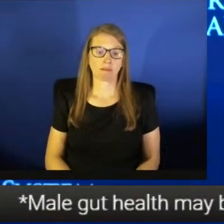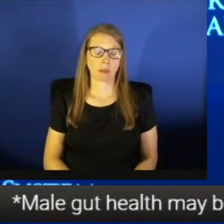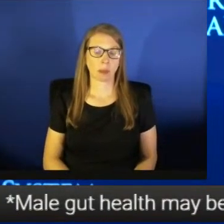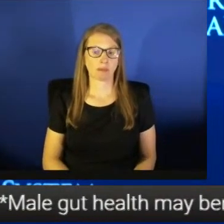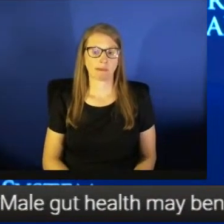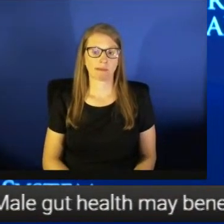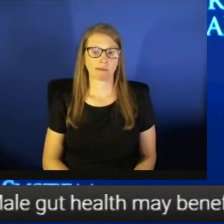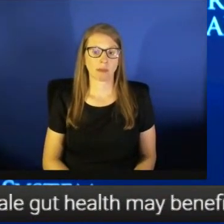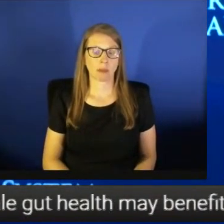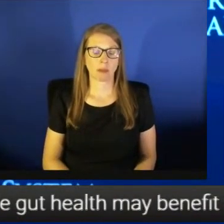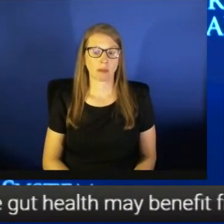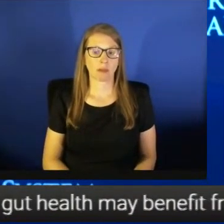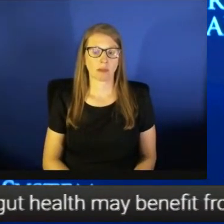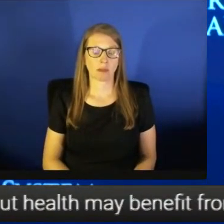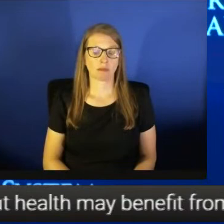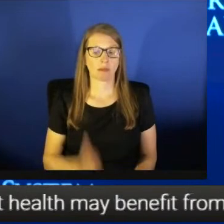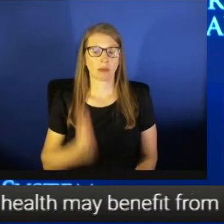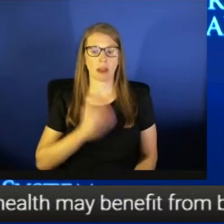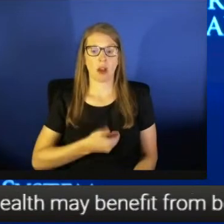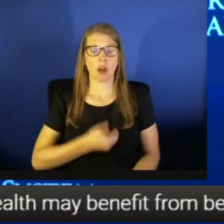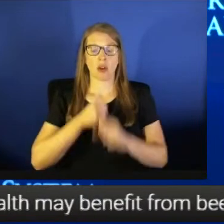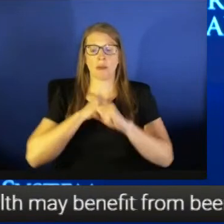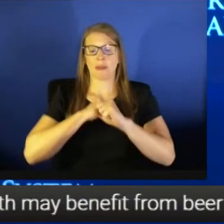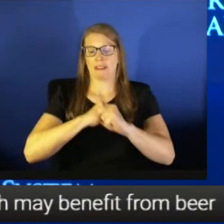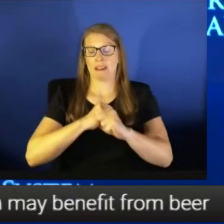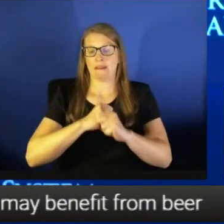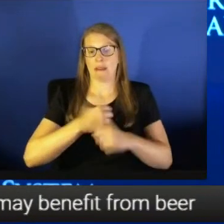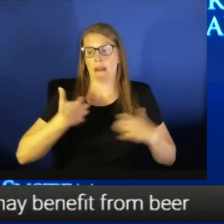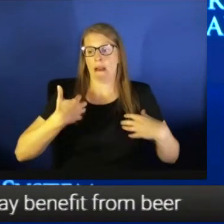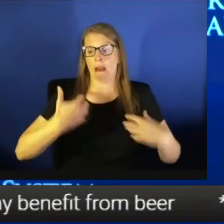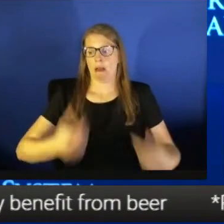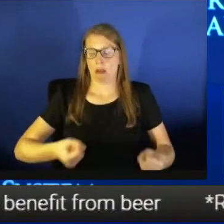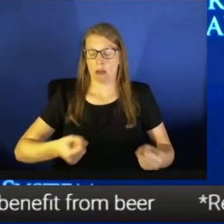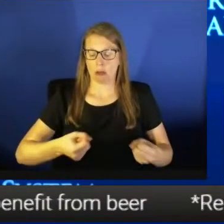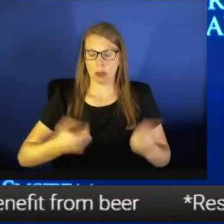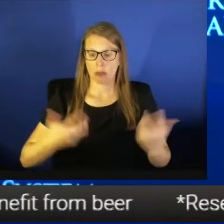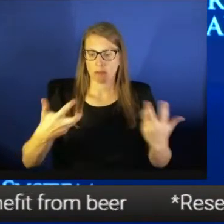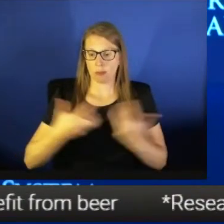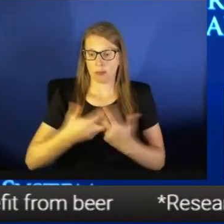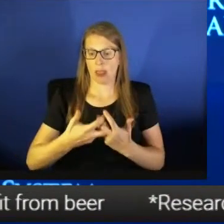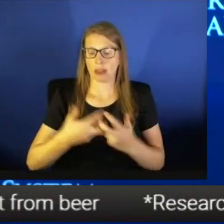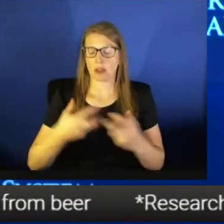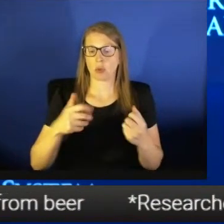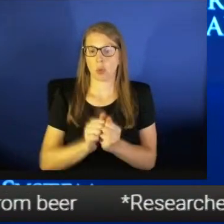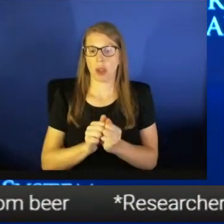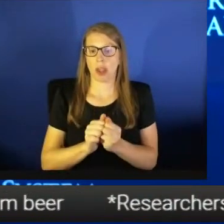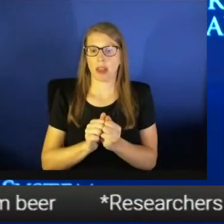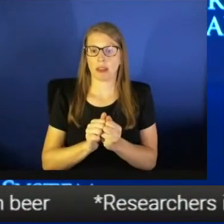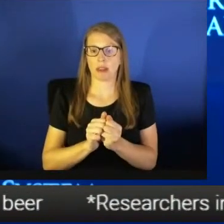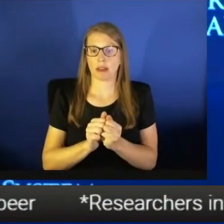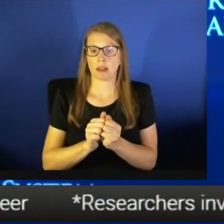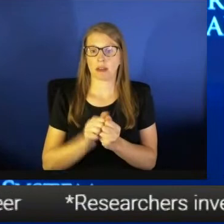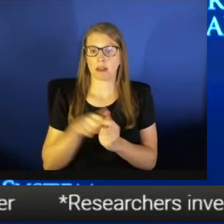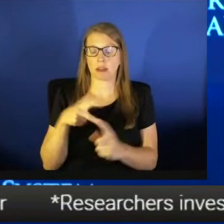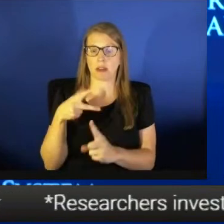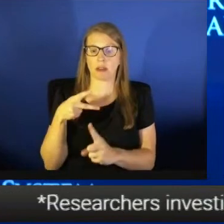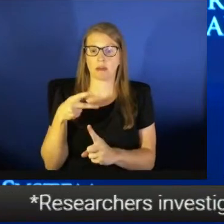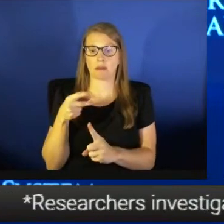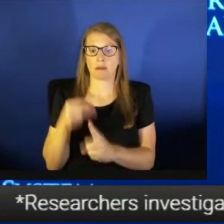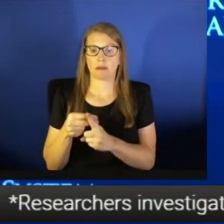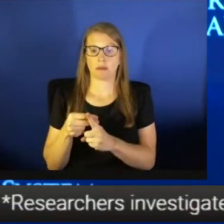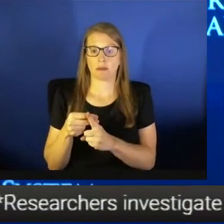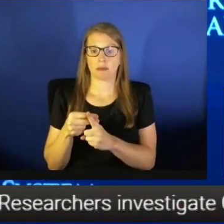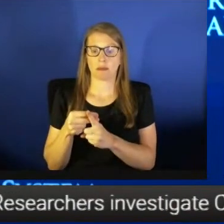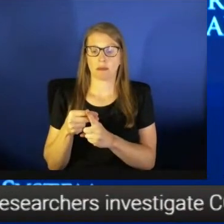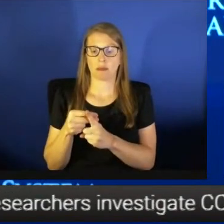preventive health kind of aligns with those vaccination